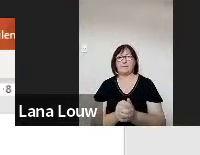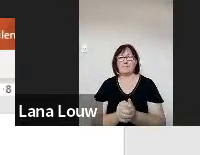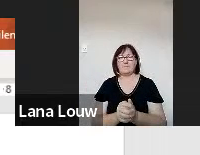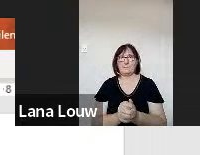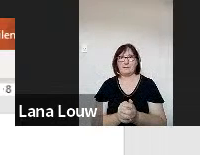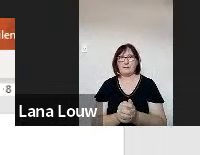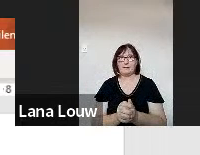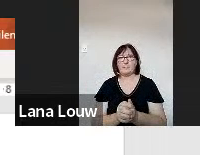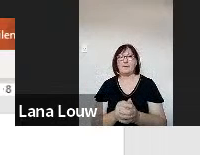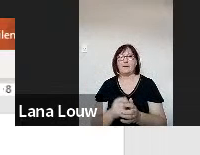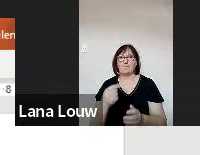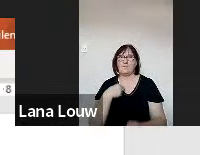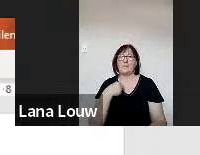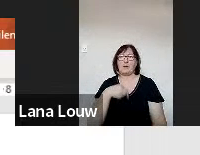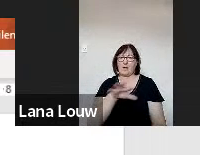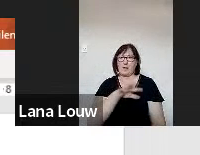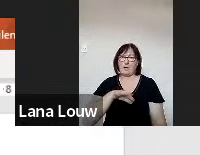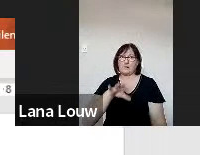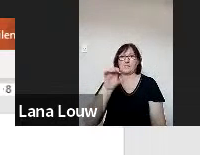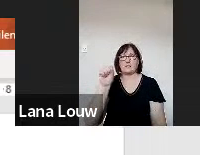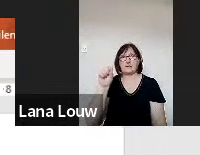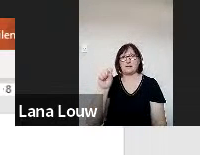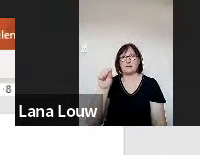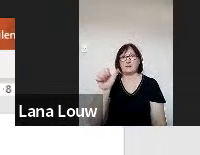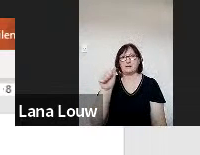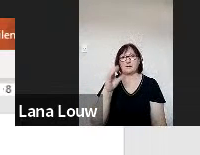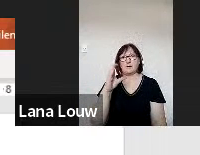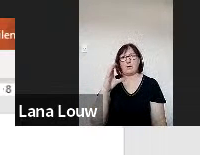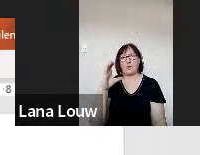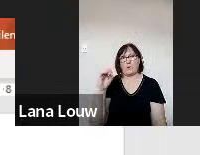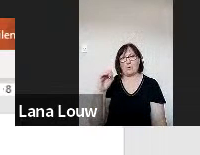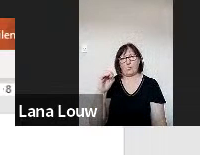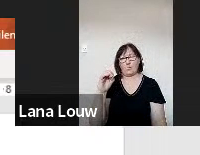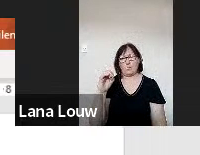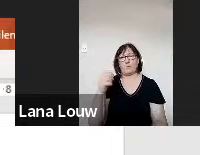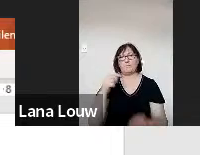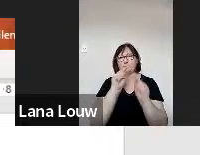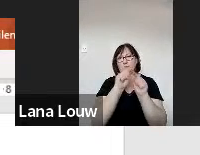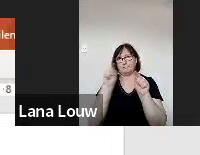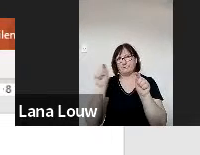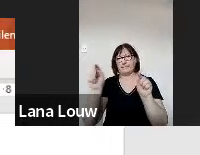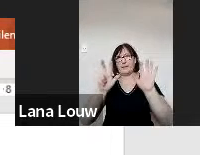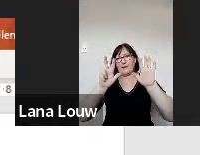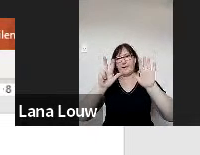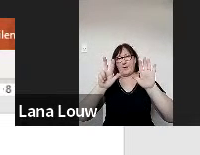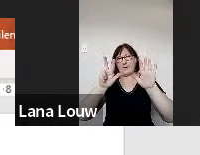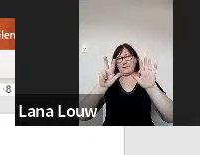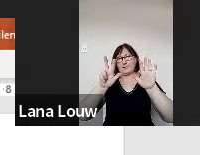region, we make tariff subheadings up to 8-digit level.